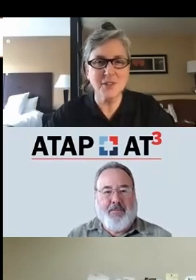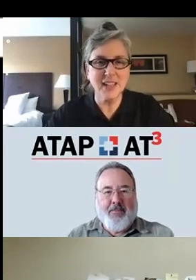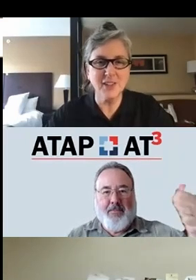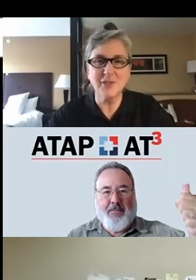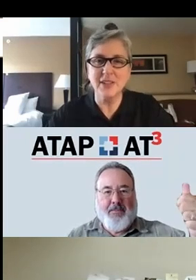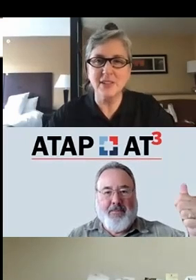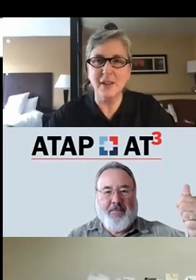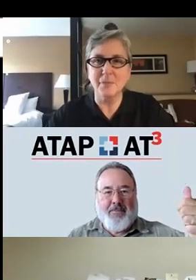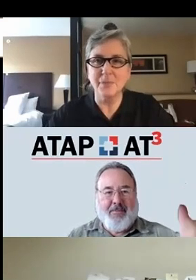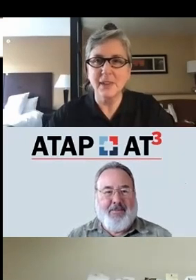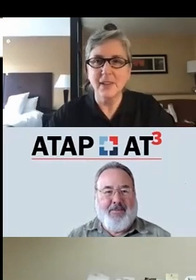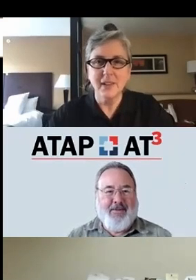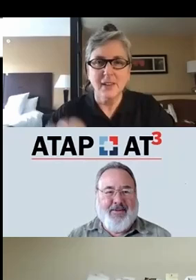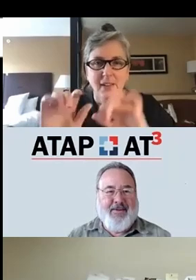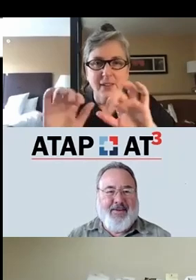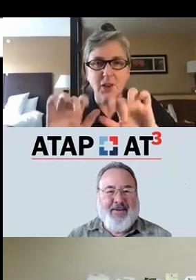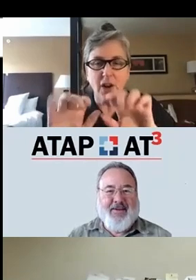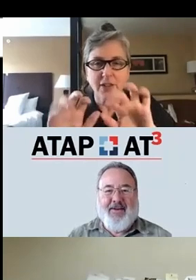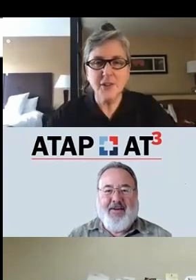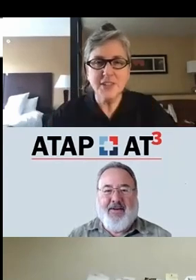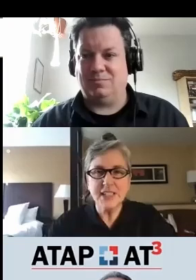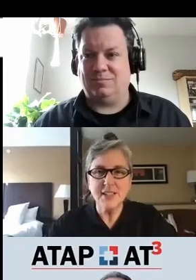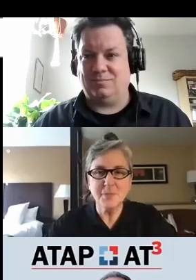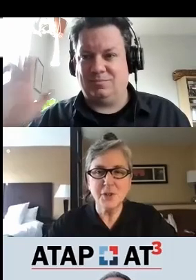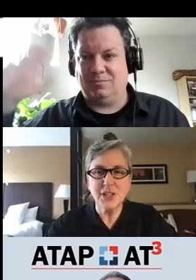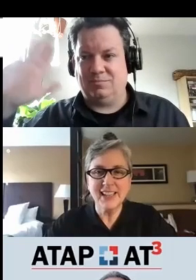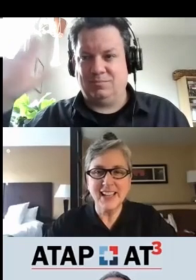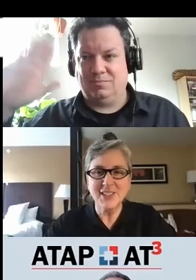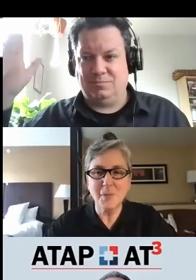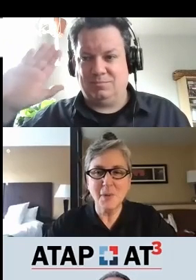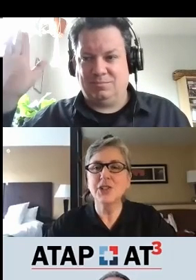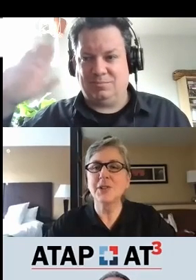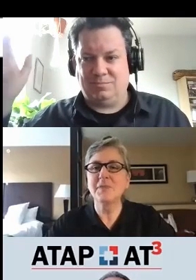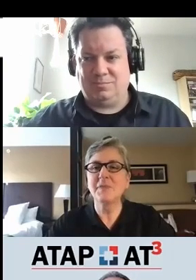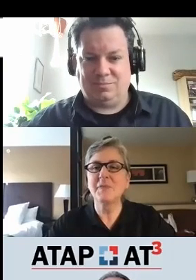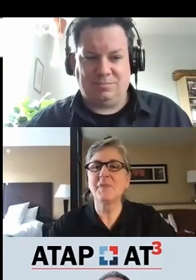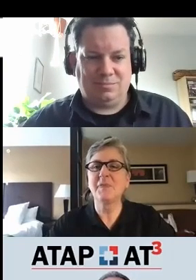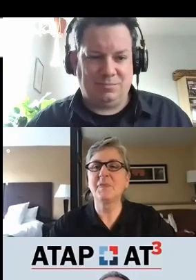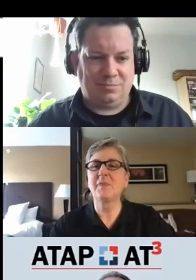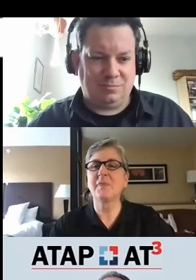interpreters. Thank you, CART services. Appreciate that so much.